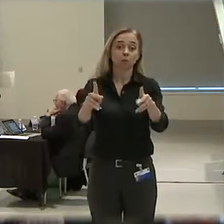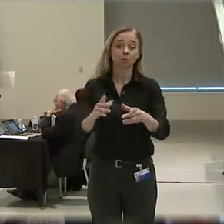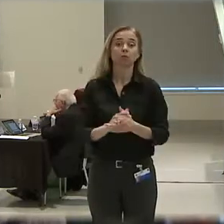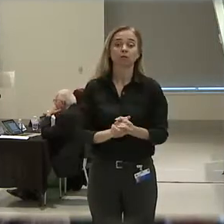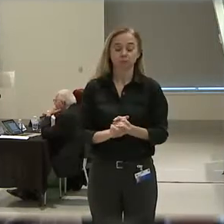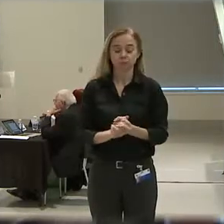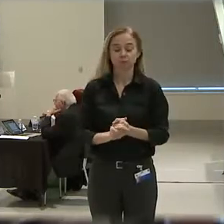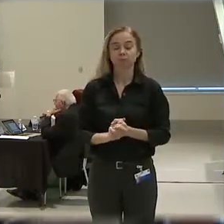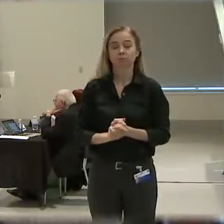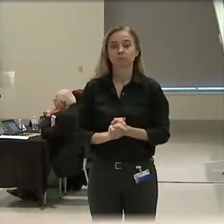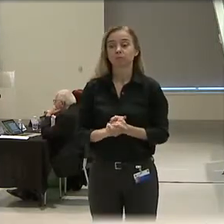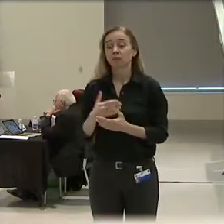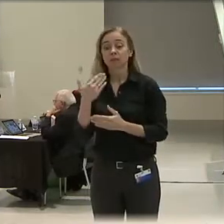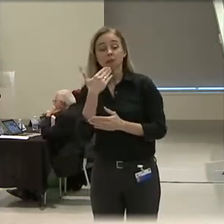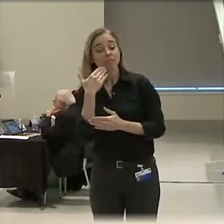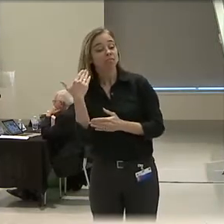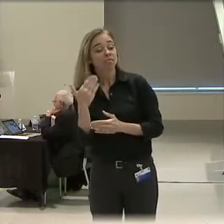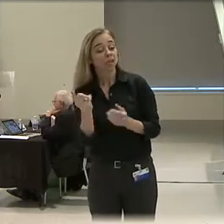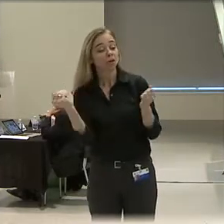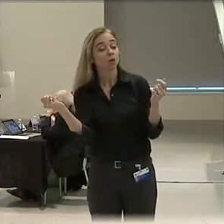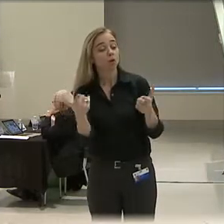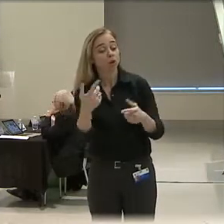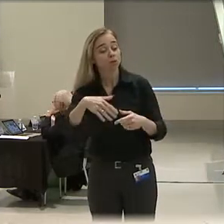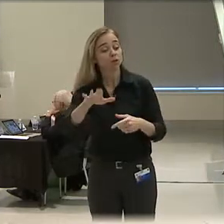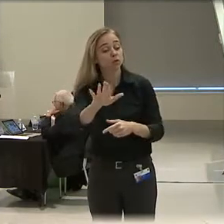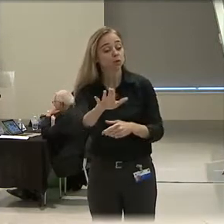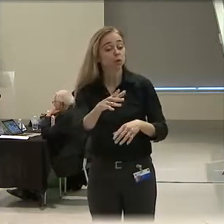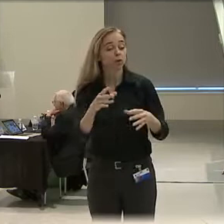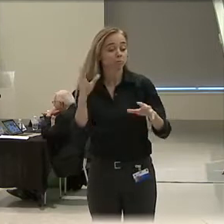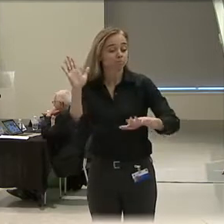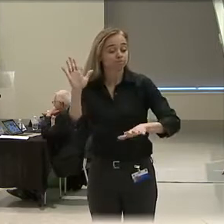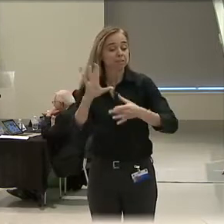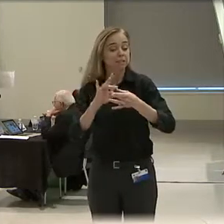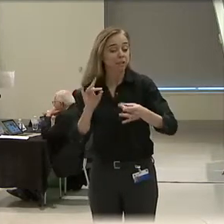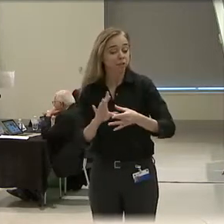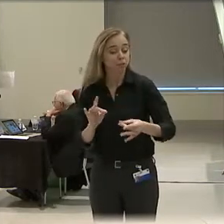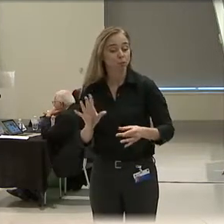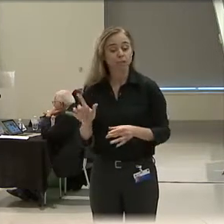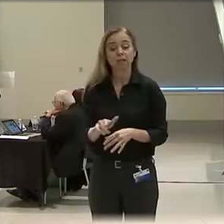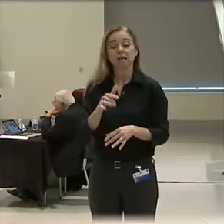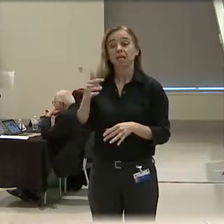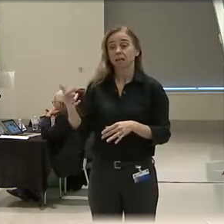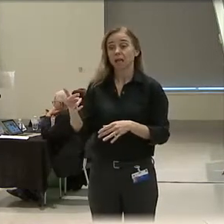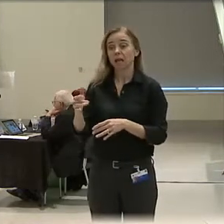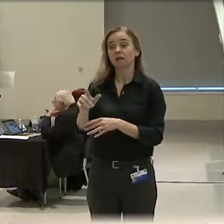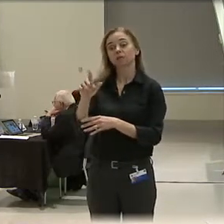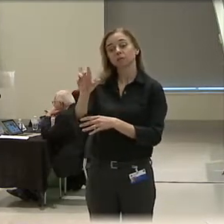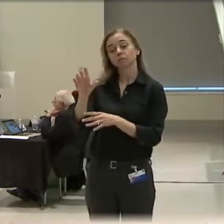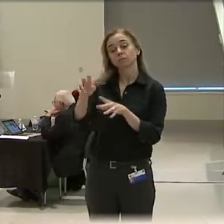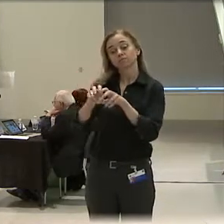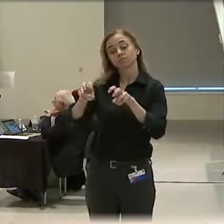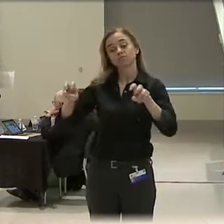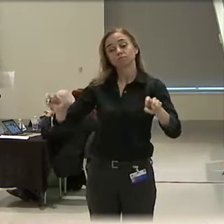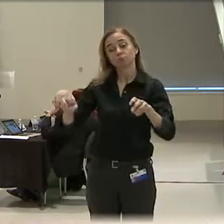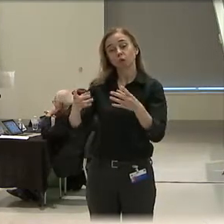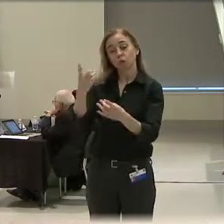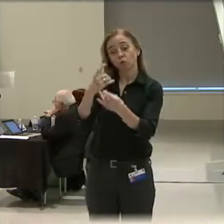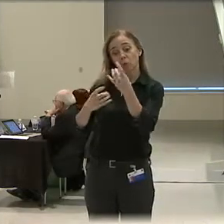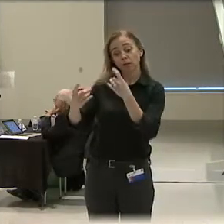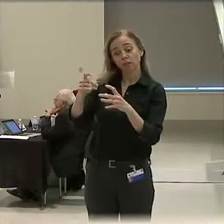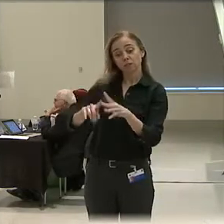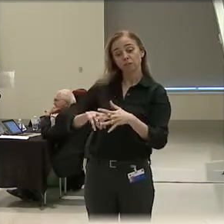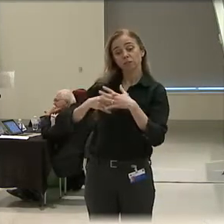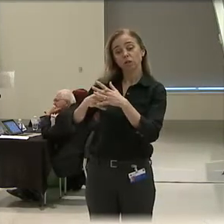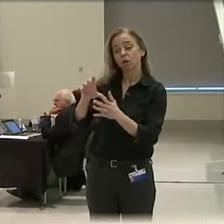you today. Well, thank you, and thank all of you for your testimony. I'm going to turn now to our task force members for questions, beginning